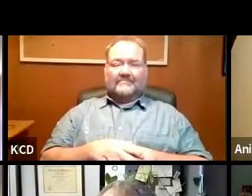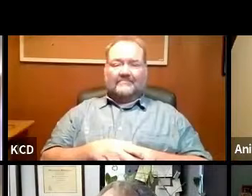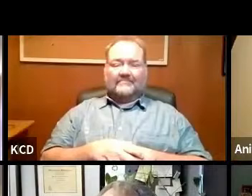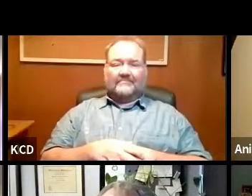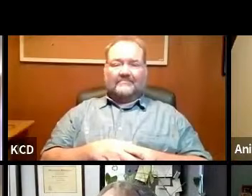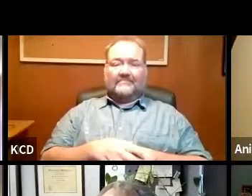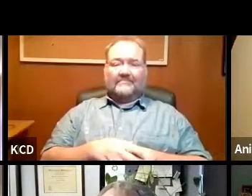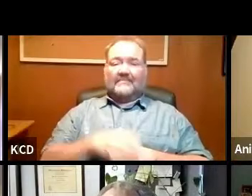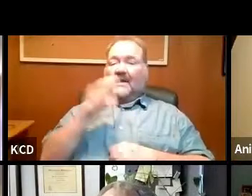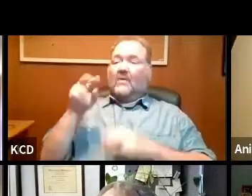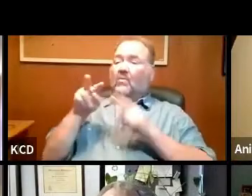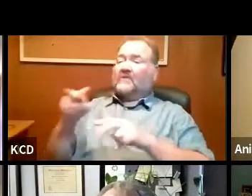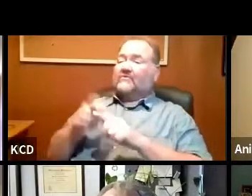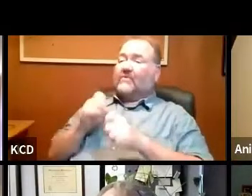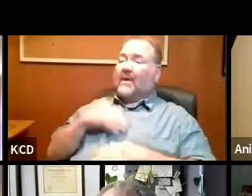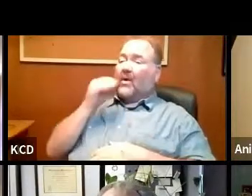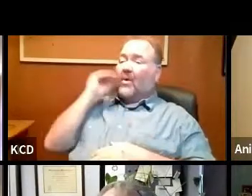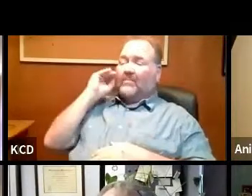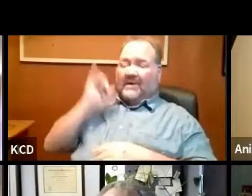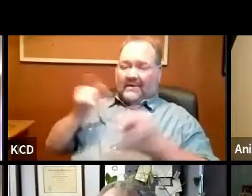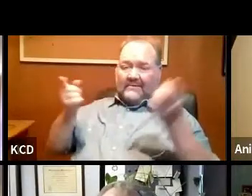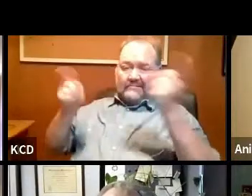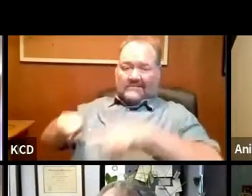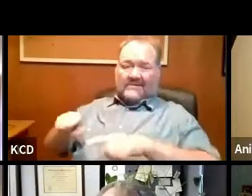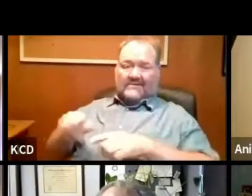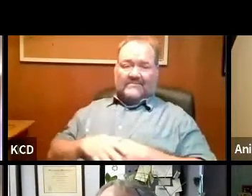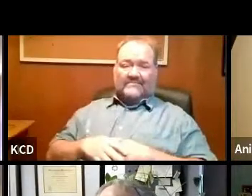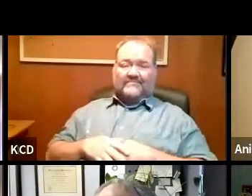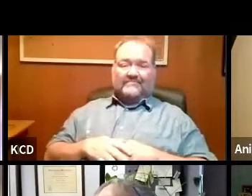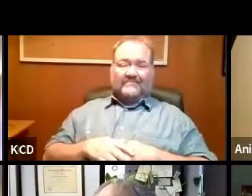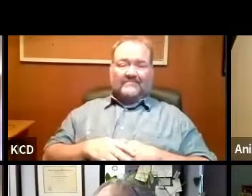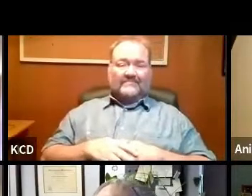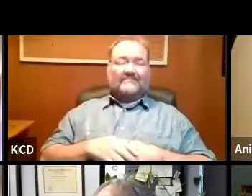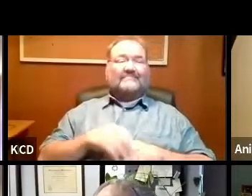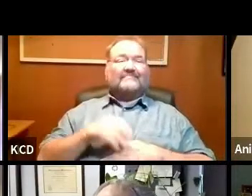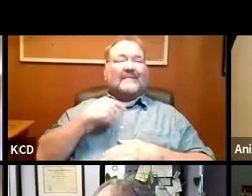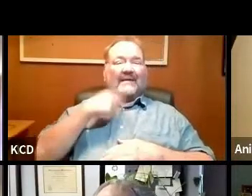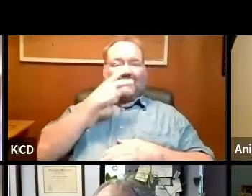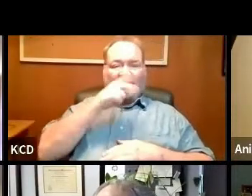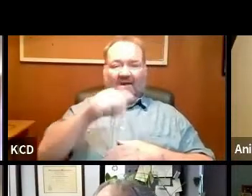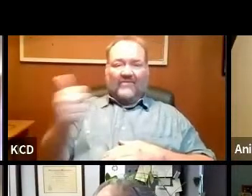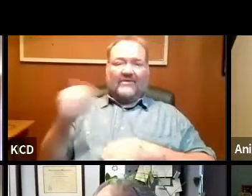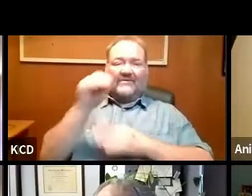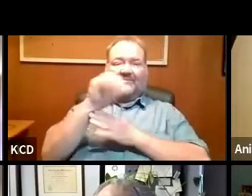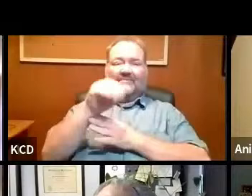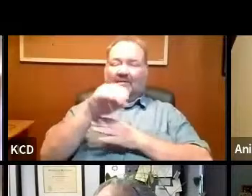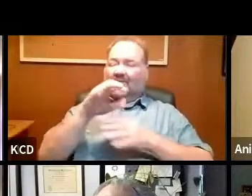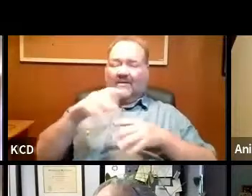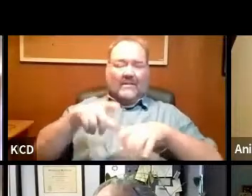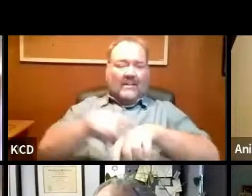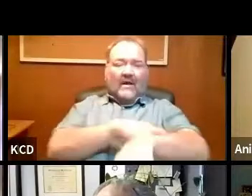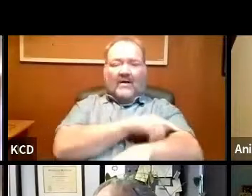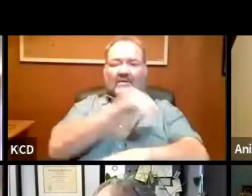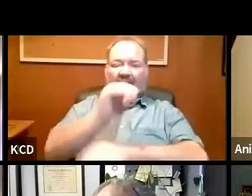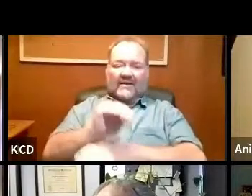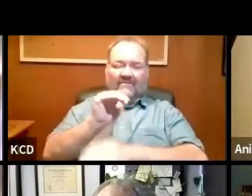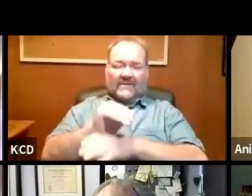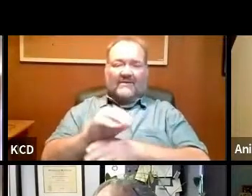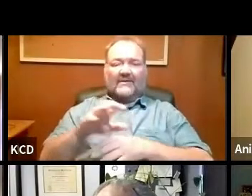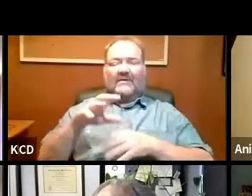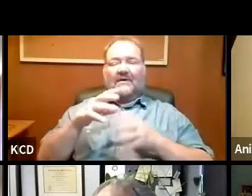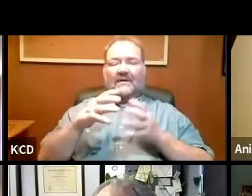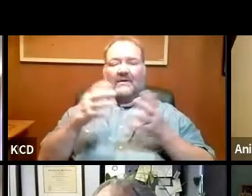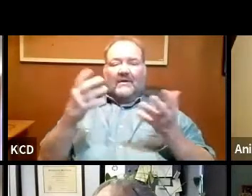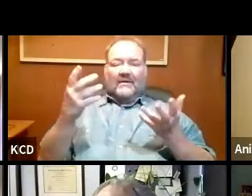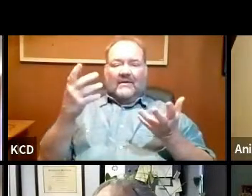And watching from my home, I agree. I see you're nodding in agreement. It was a long evening. I Any second, thoughts, yeah. discussion about